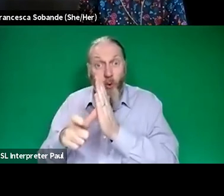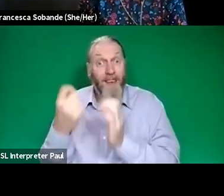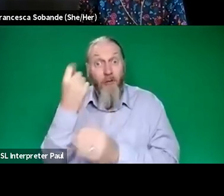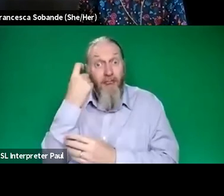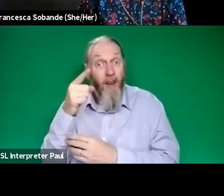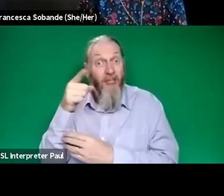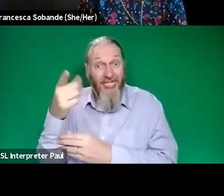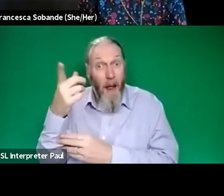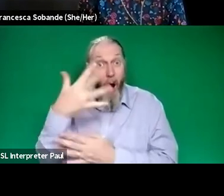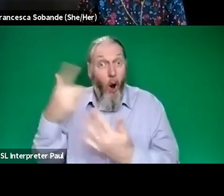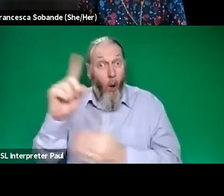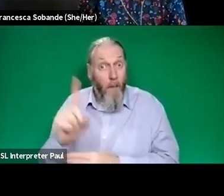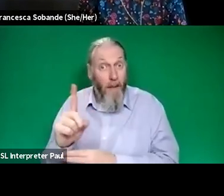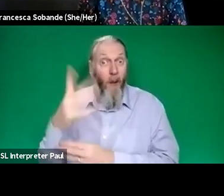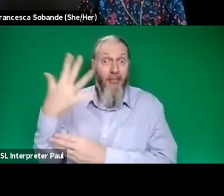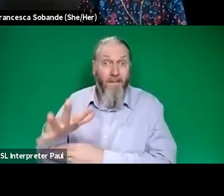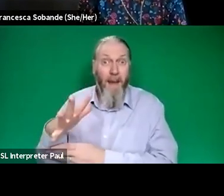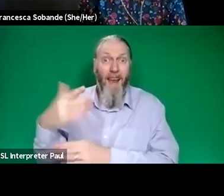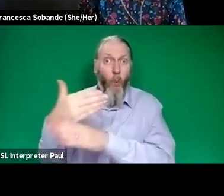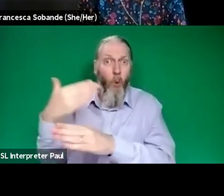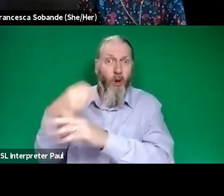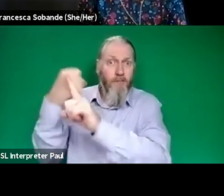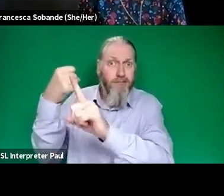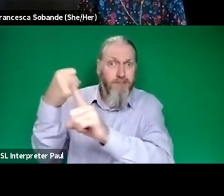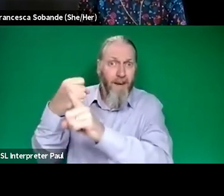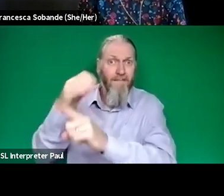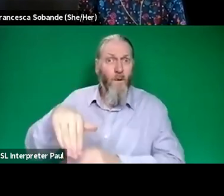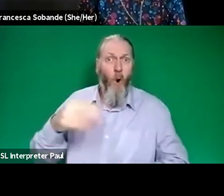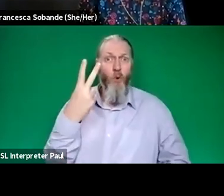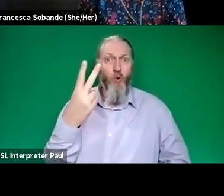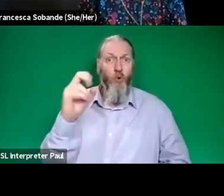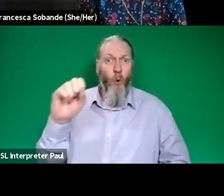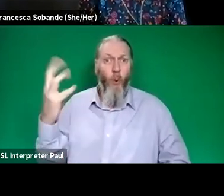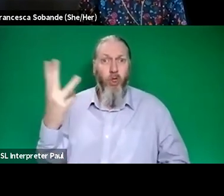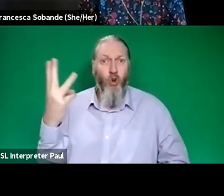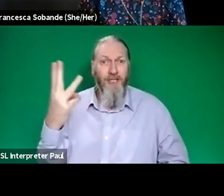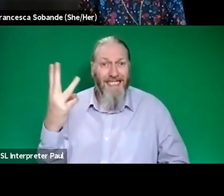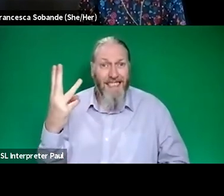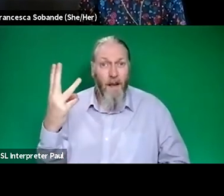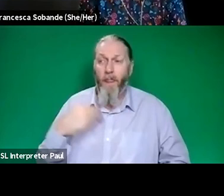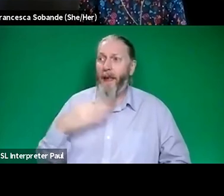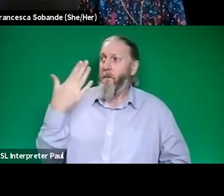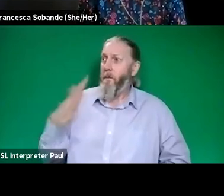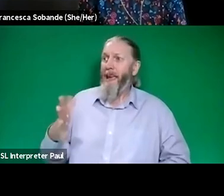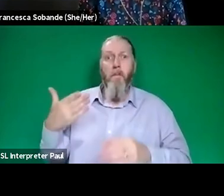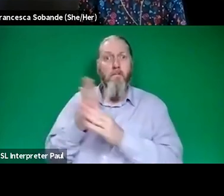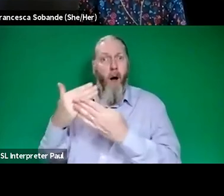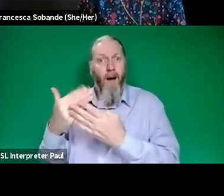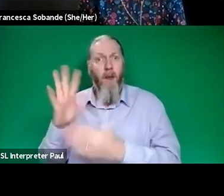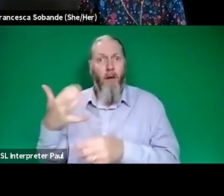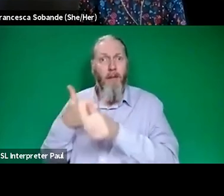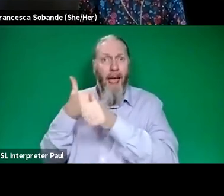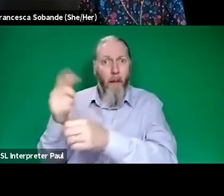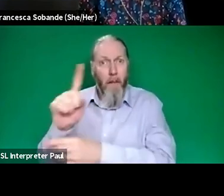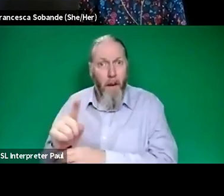2013. A lot of people didn't know that these were activists that bail out people, that are part of sort of abolitionist organizing, that are youth workers that were